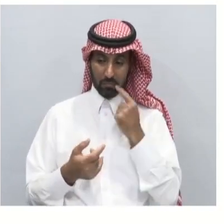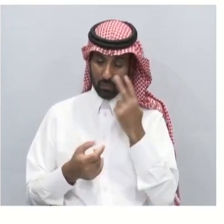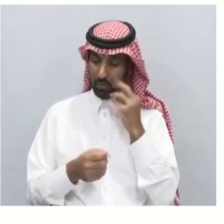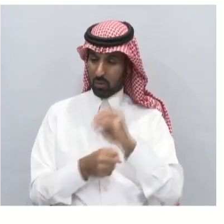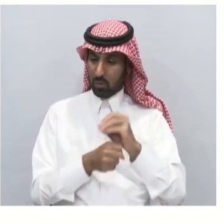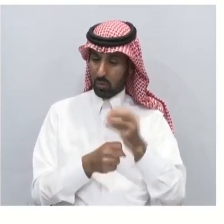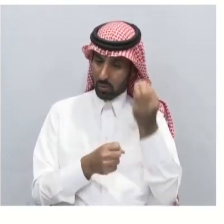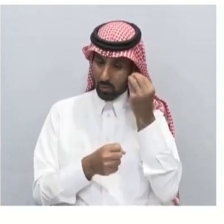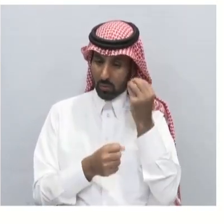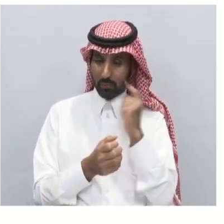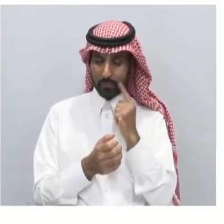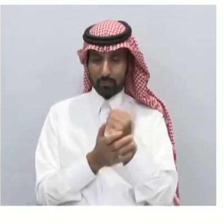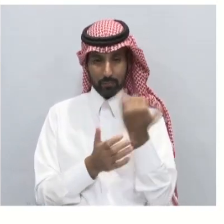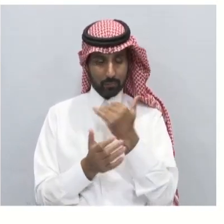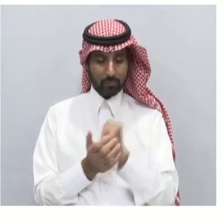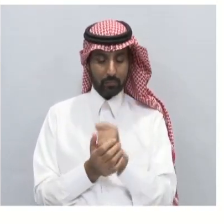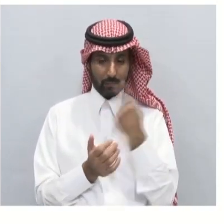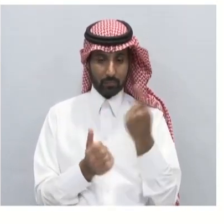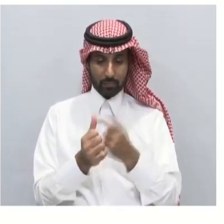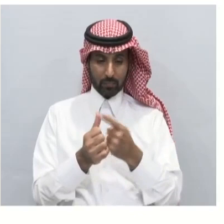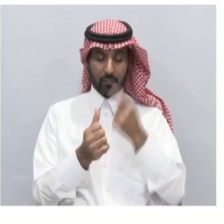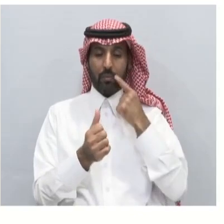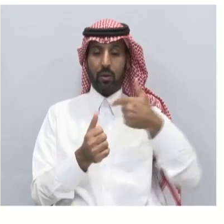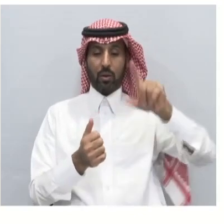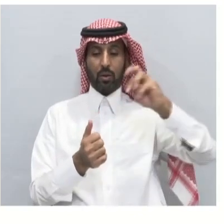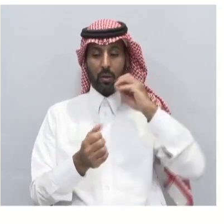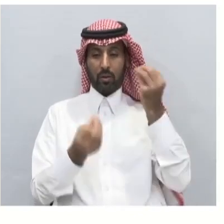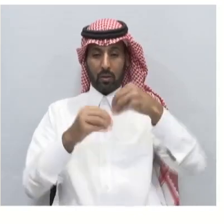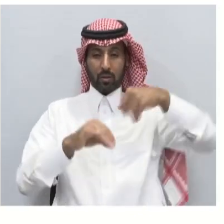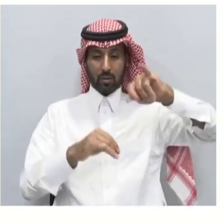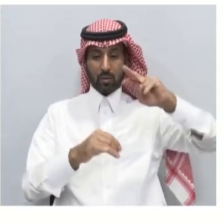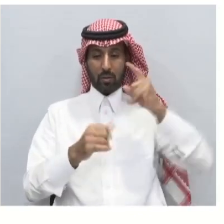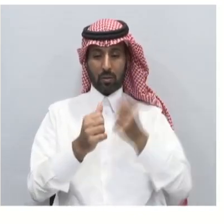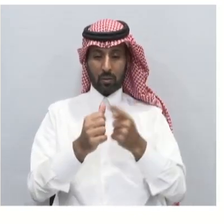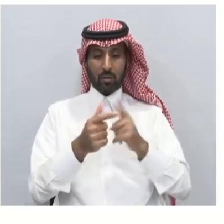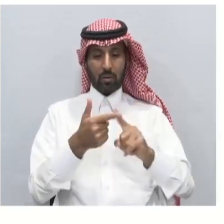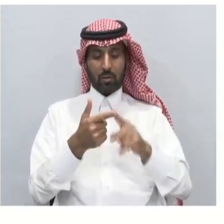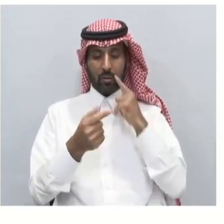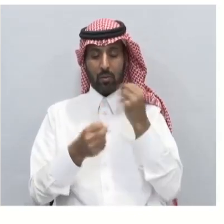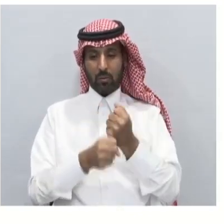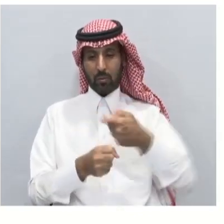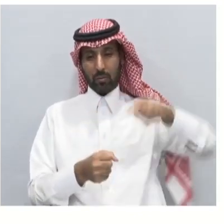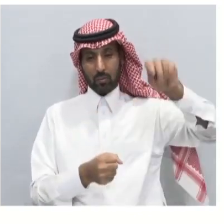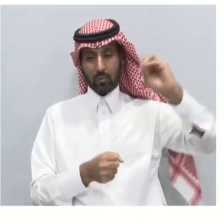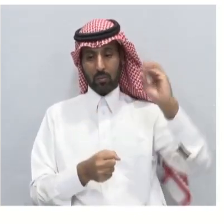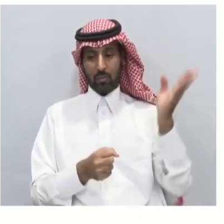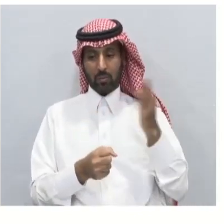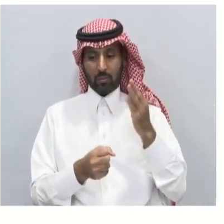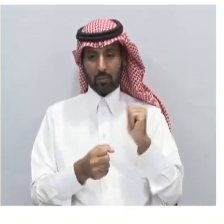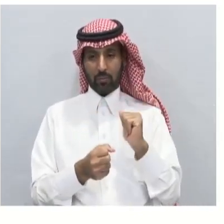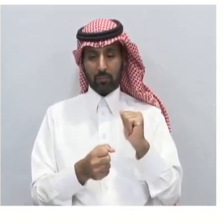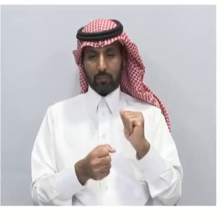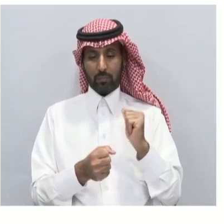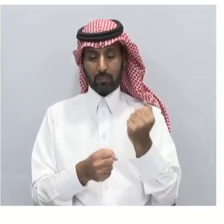to learn English. The first sentence we used, gerunds. The second one we used, excellent,